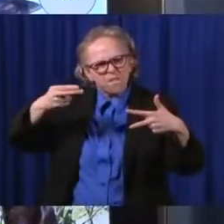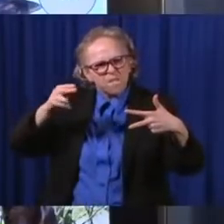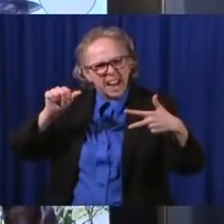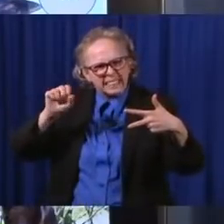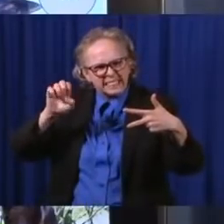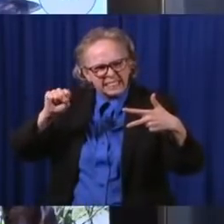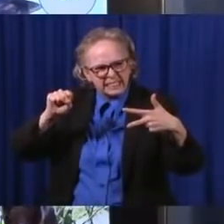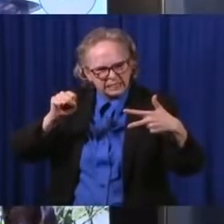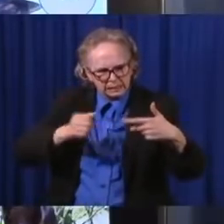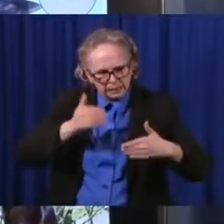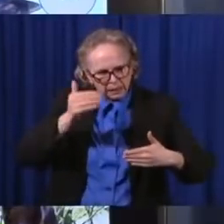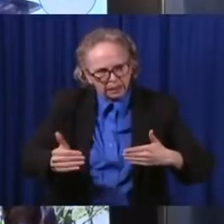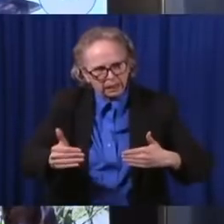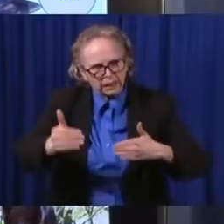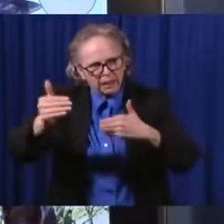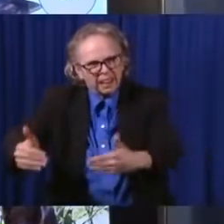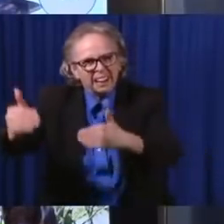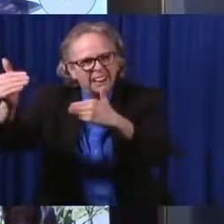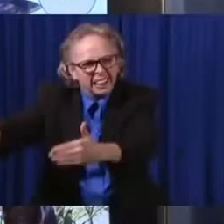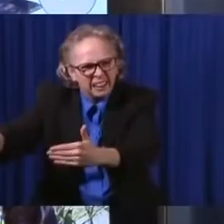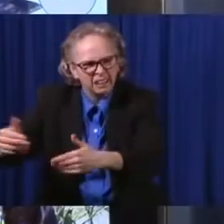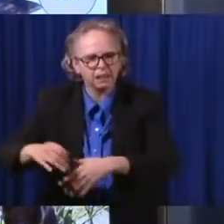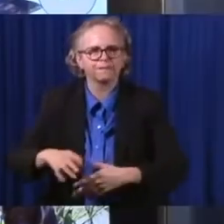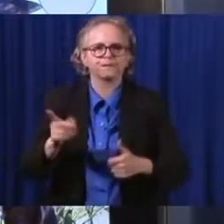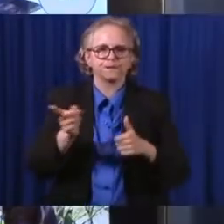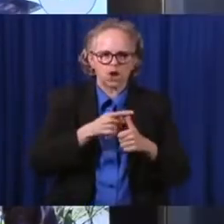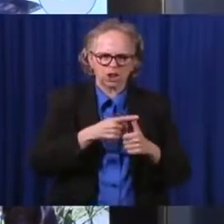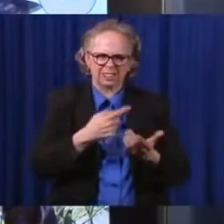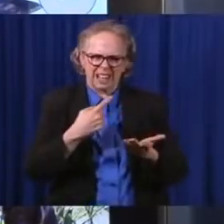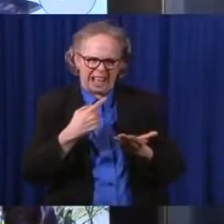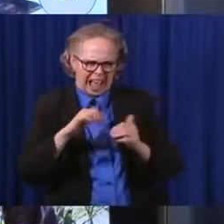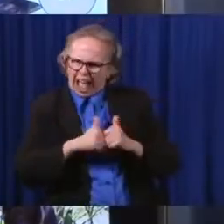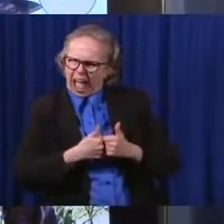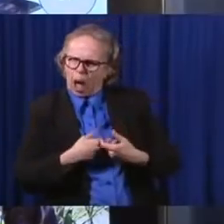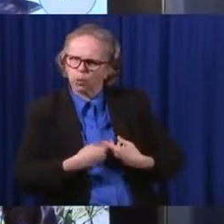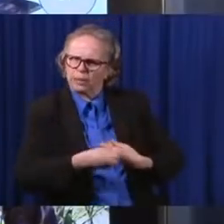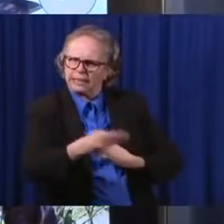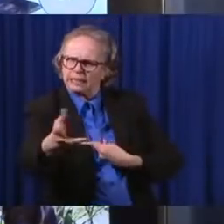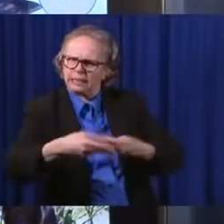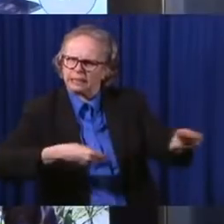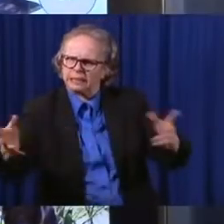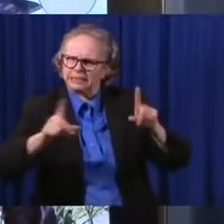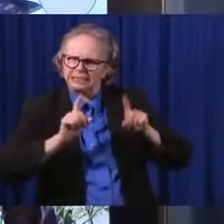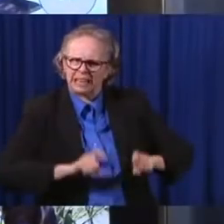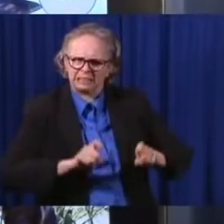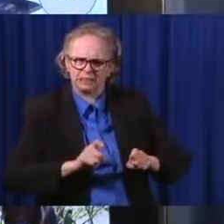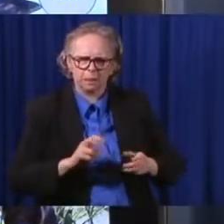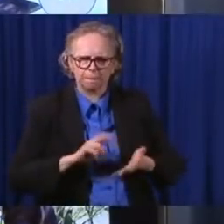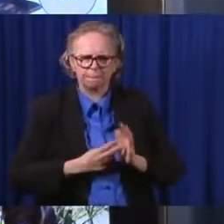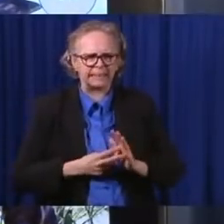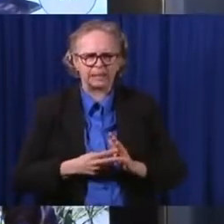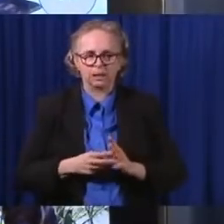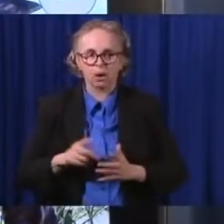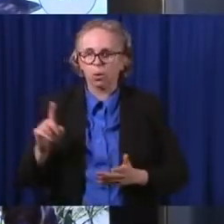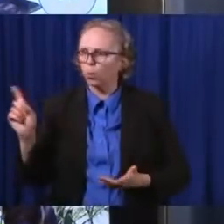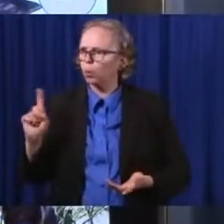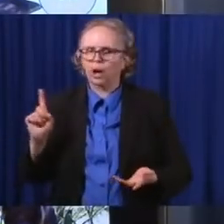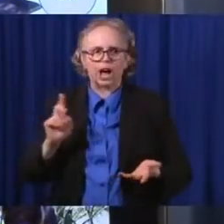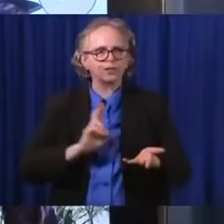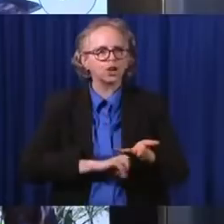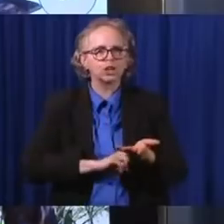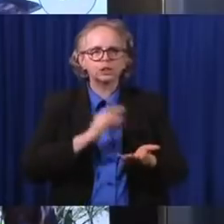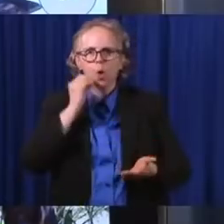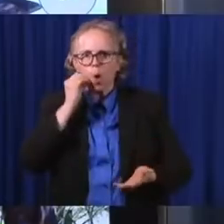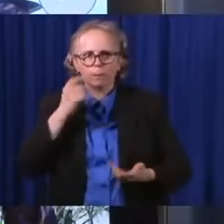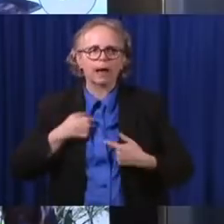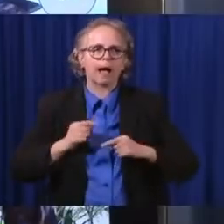together and decide how we will do the testing. In other words, the strategy for which nursing homes we should go to. There are over 960 nursing homes